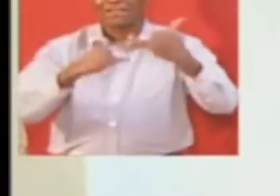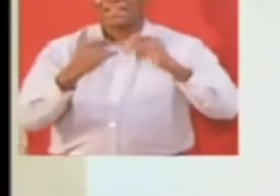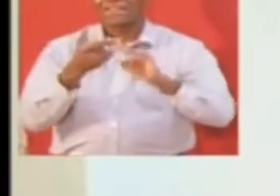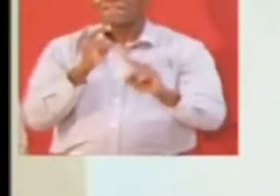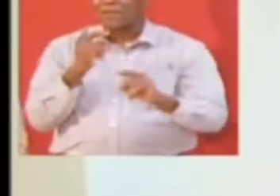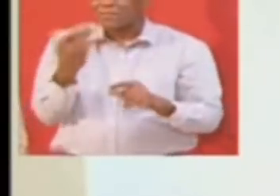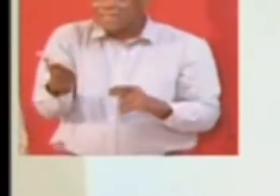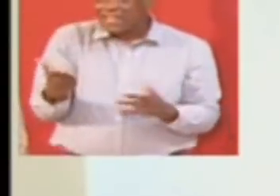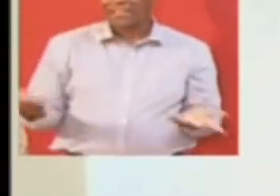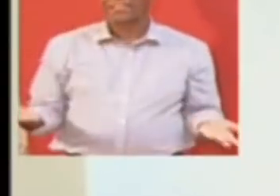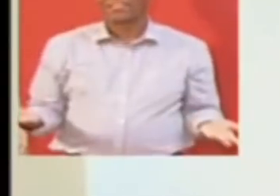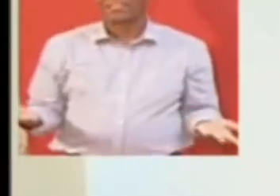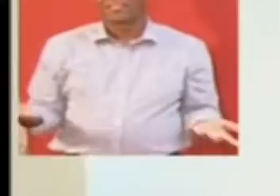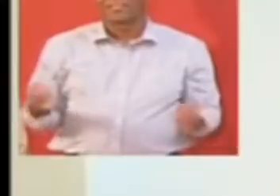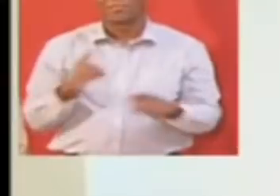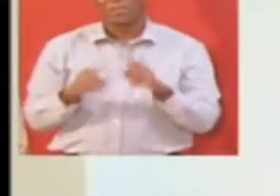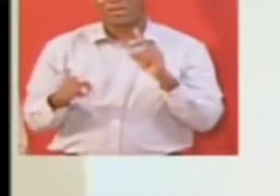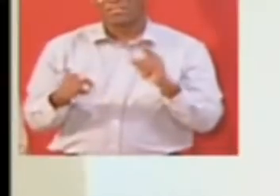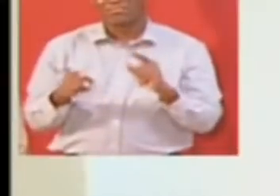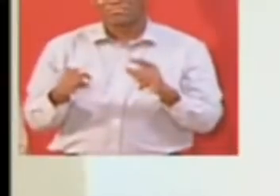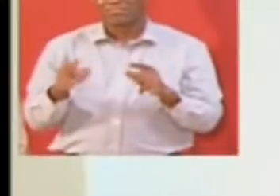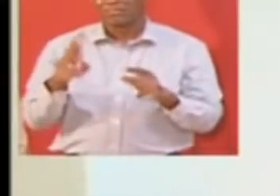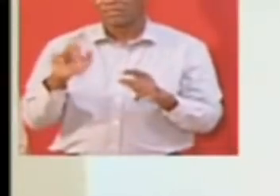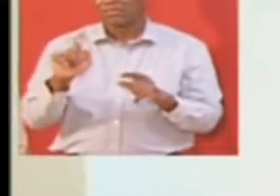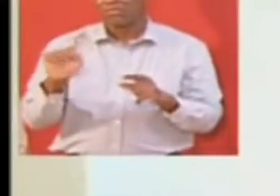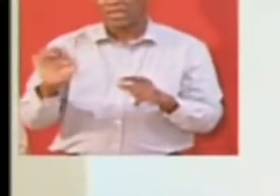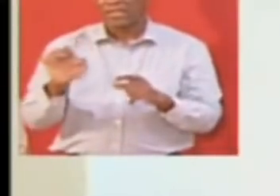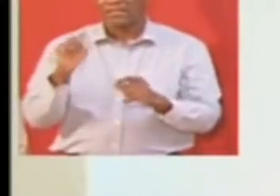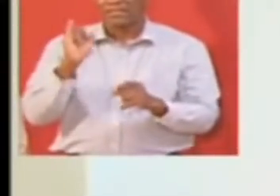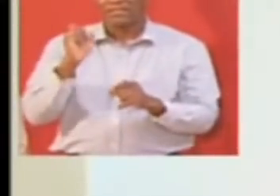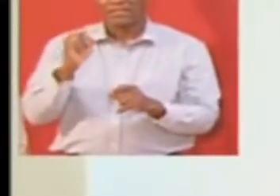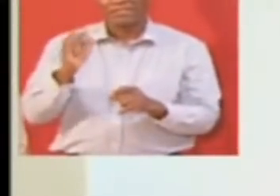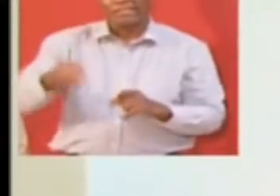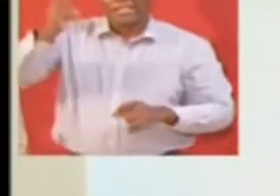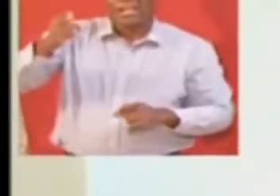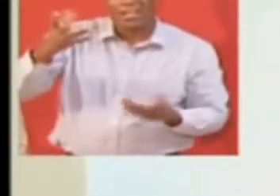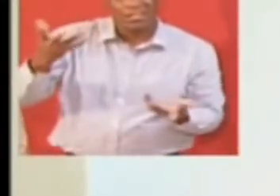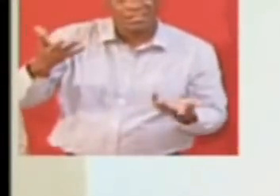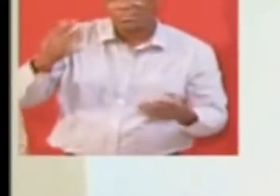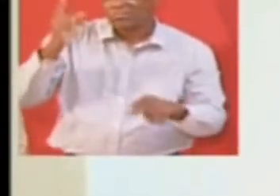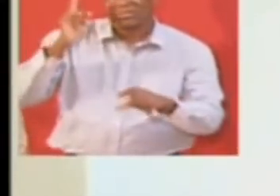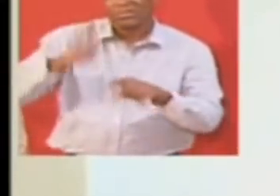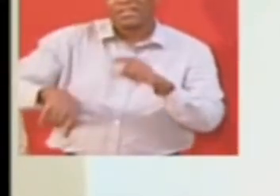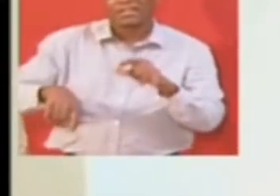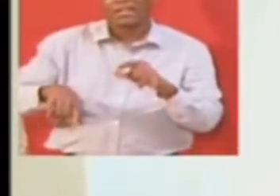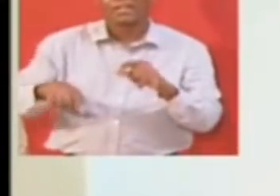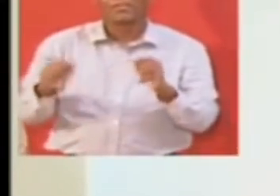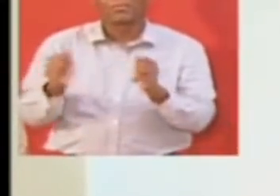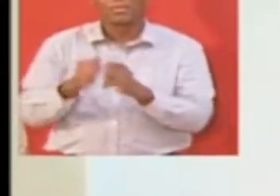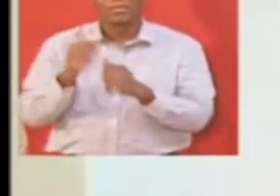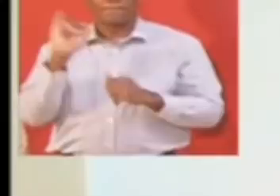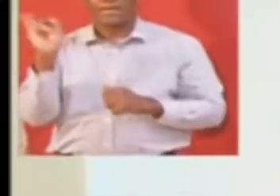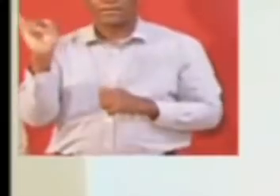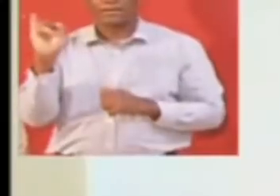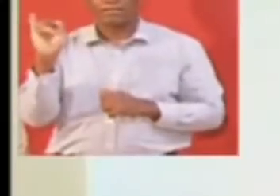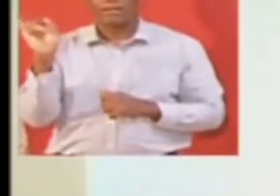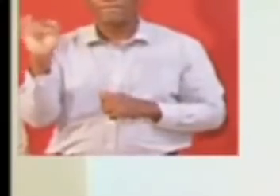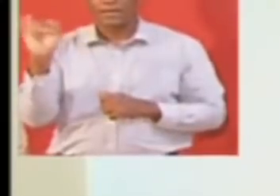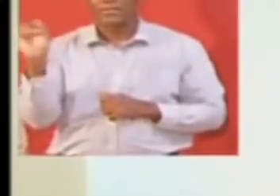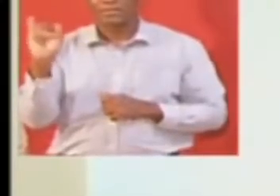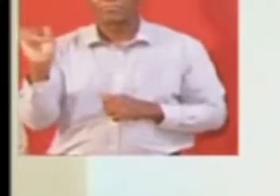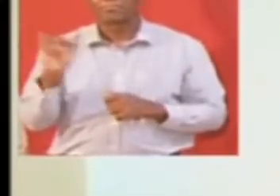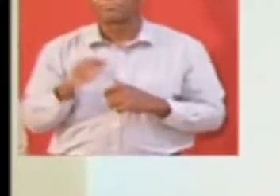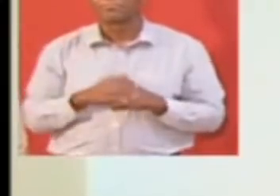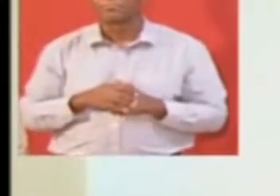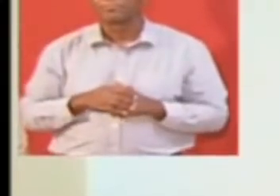government position is that from low-risk countries, we can begin to think about having them come in with an